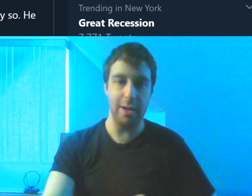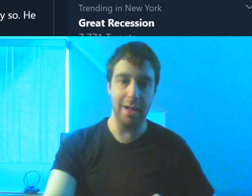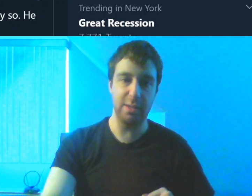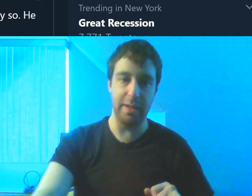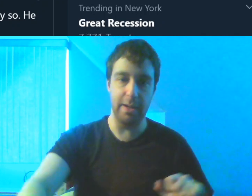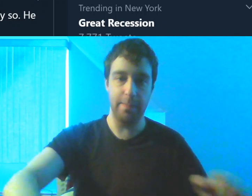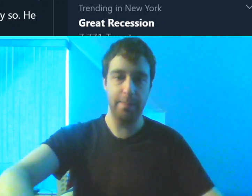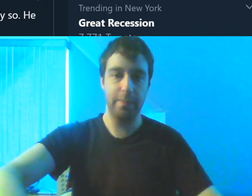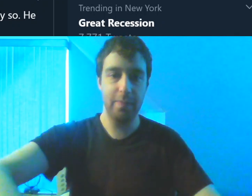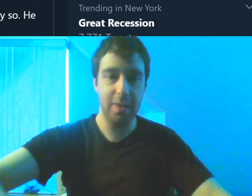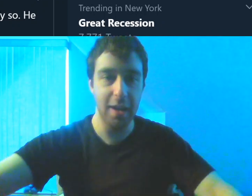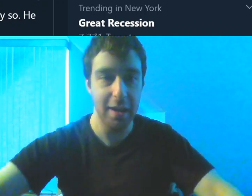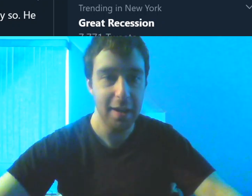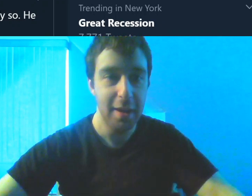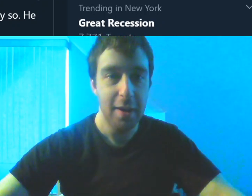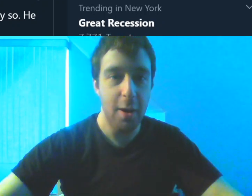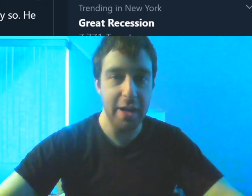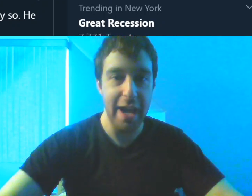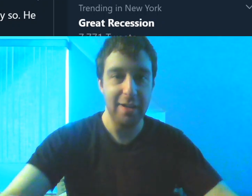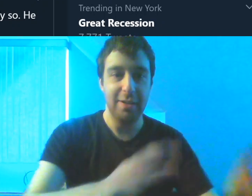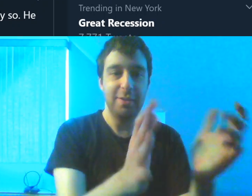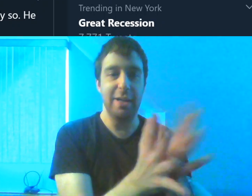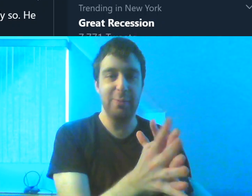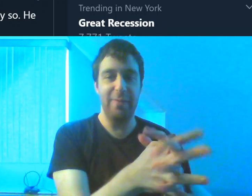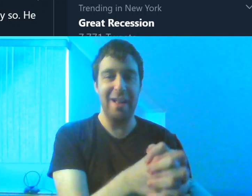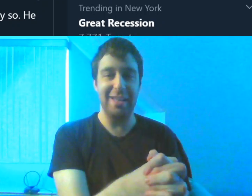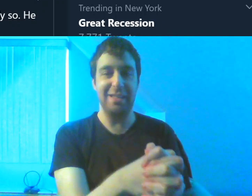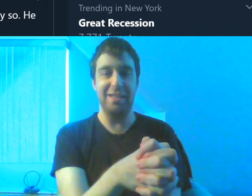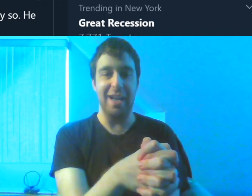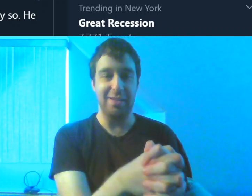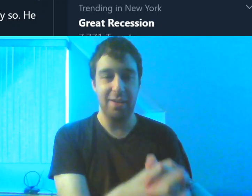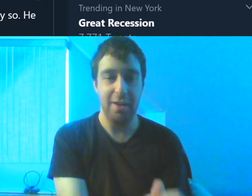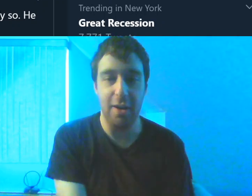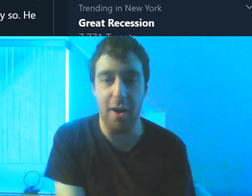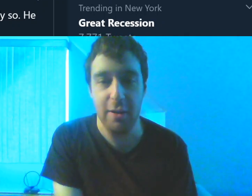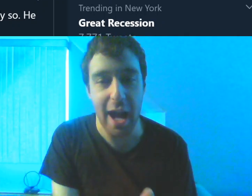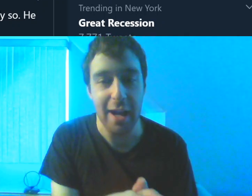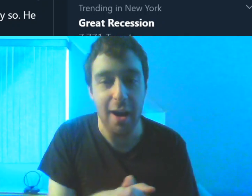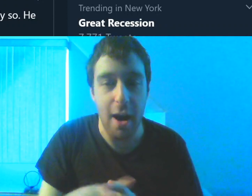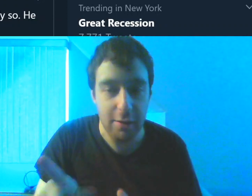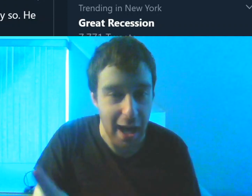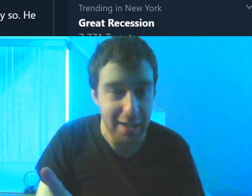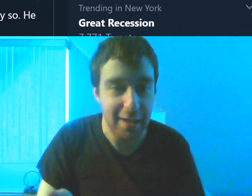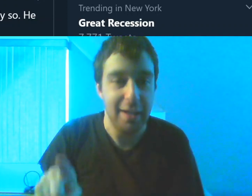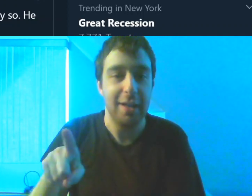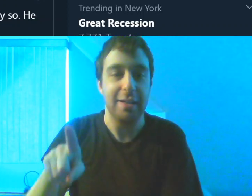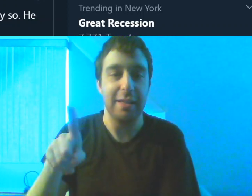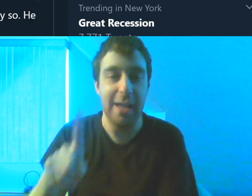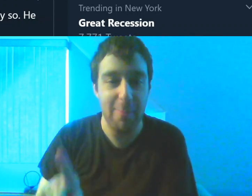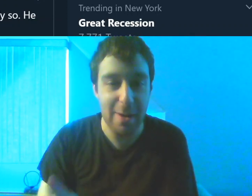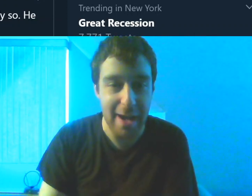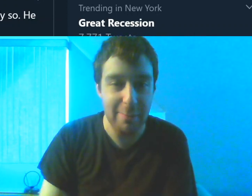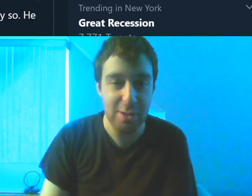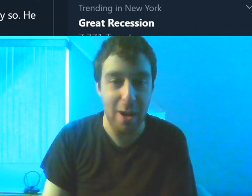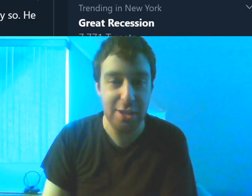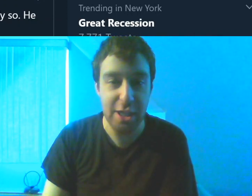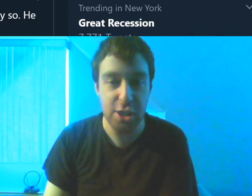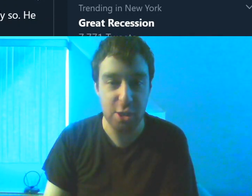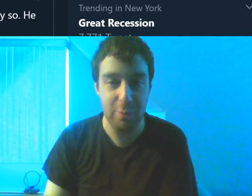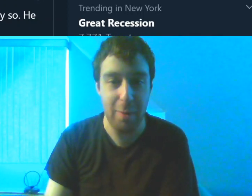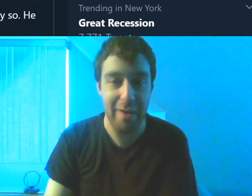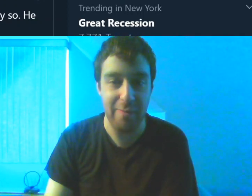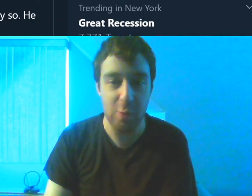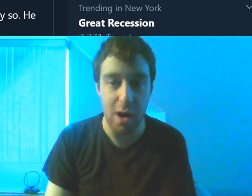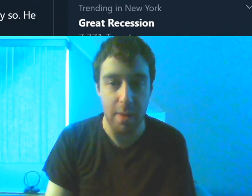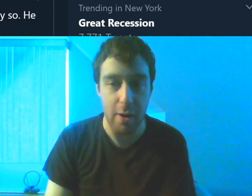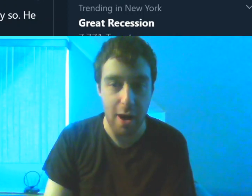There we go, that's better. Okay, so here's what Francesa says. Okay. The network I was watching just